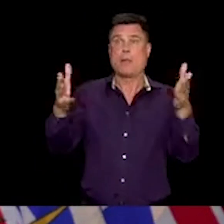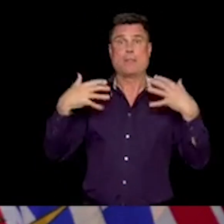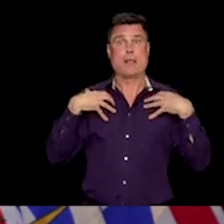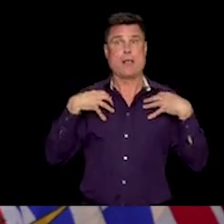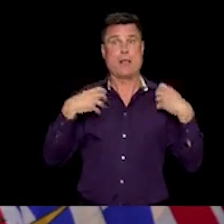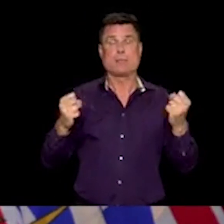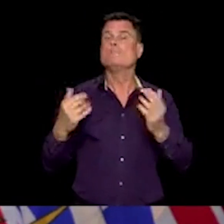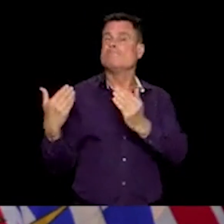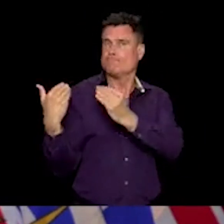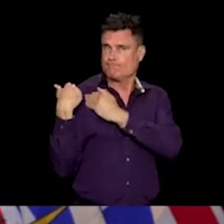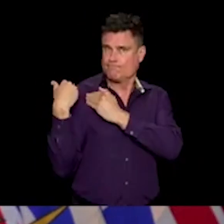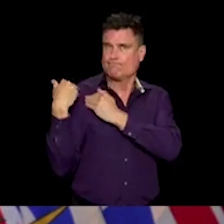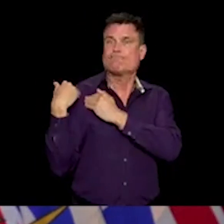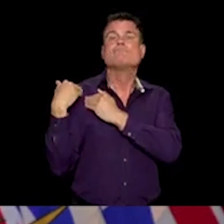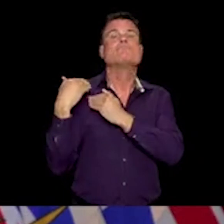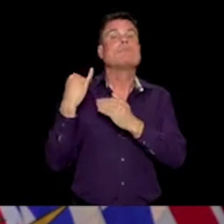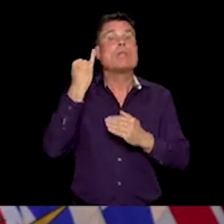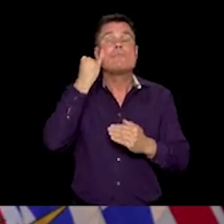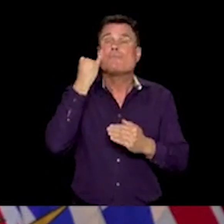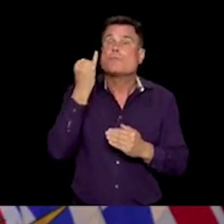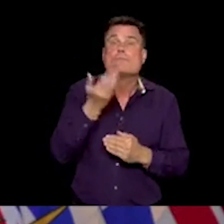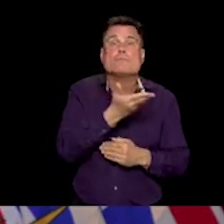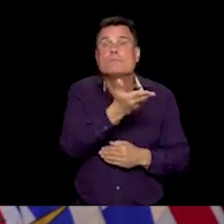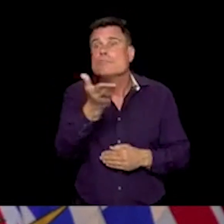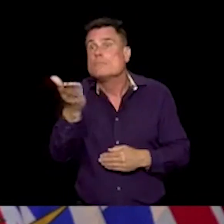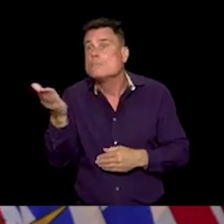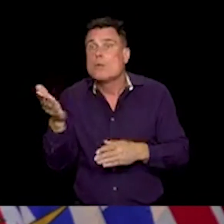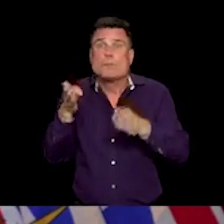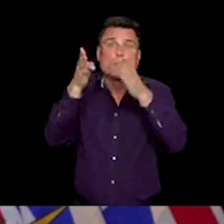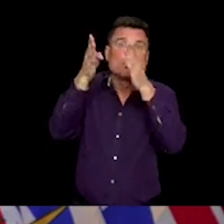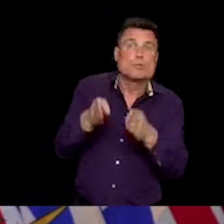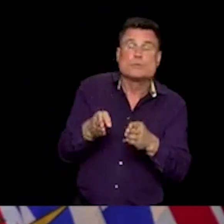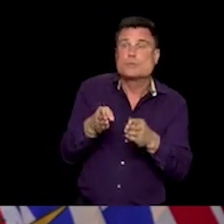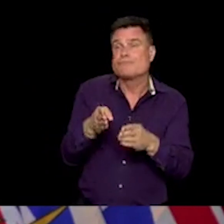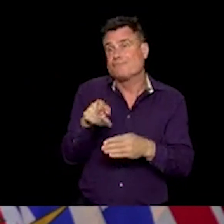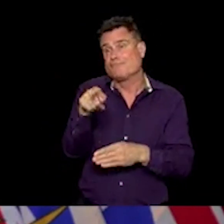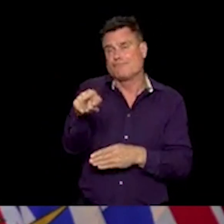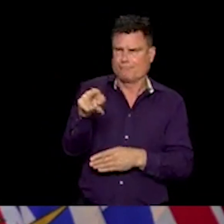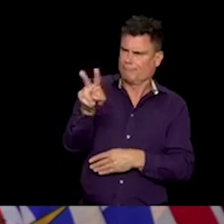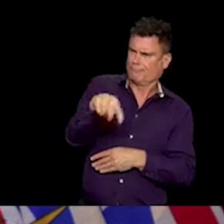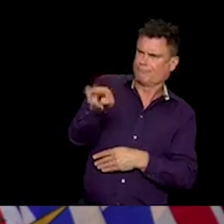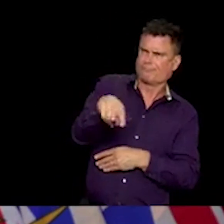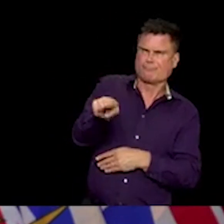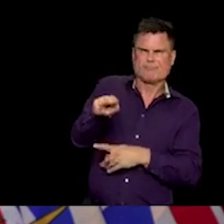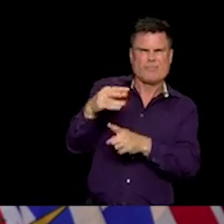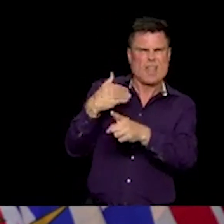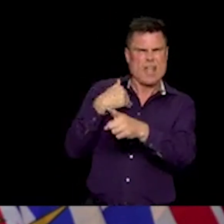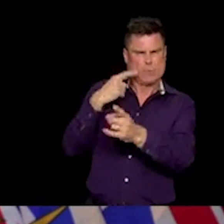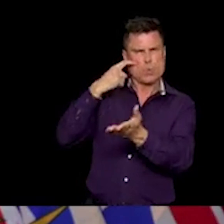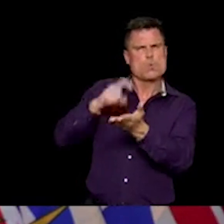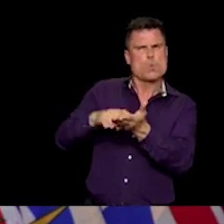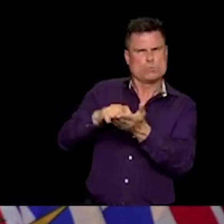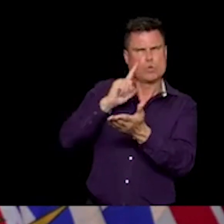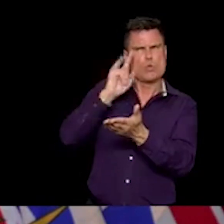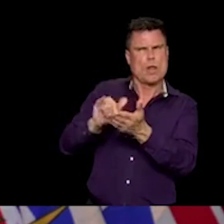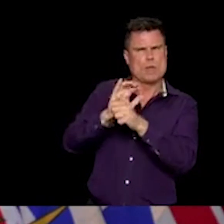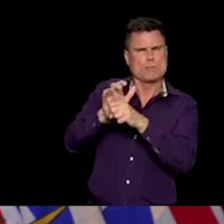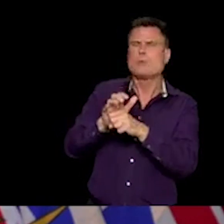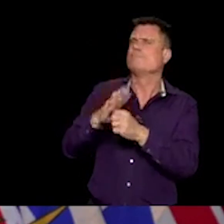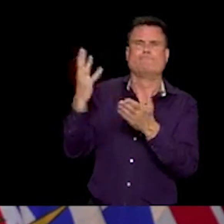be COVID-19, then we are saying be cautious and keep the other family members home as well. But to make sure that you